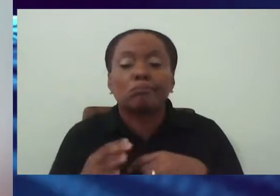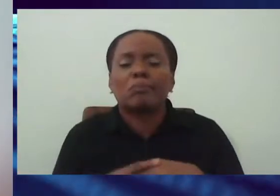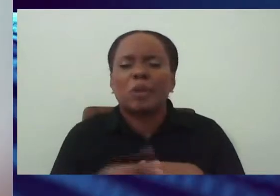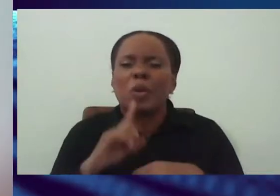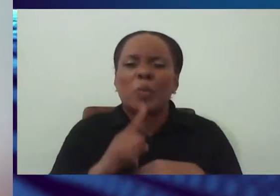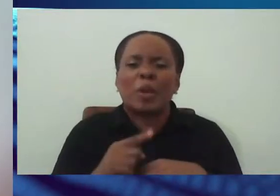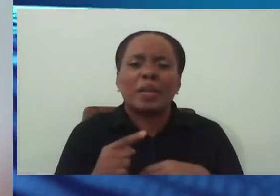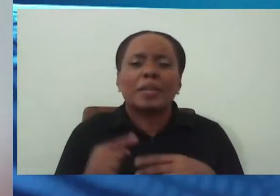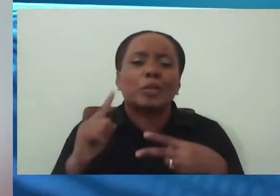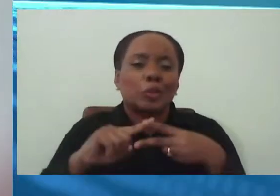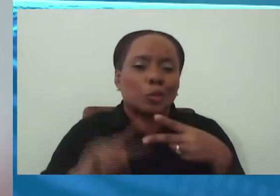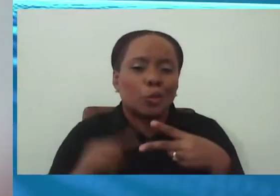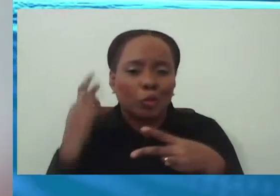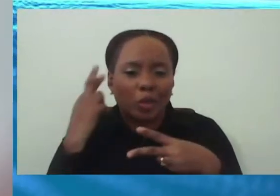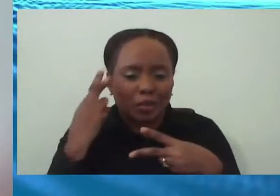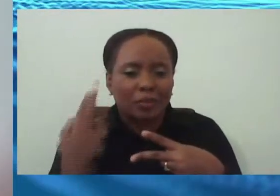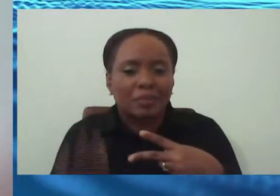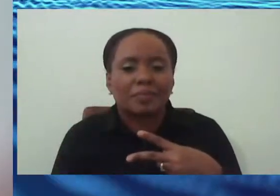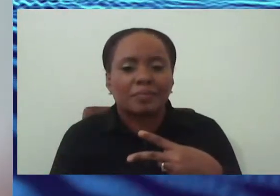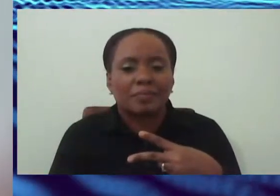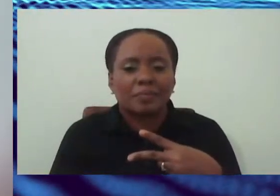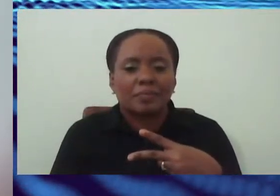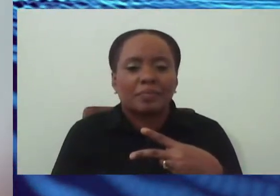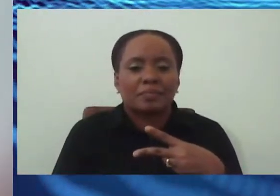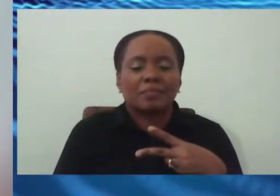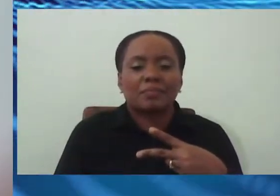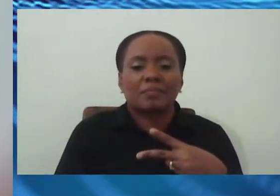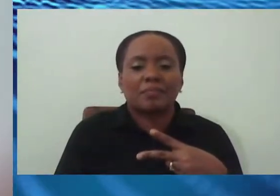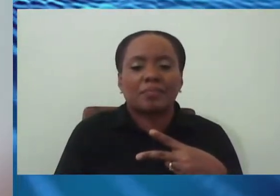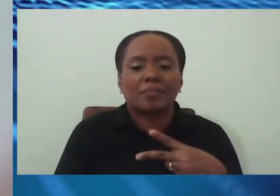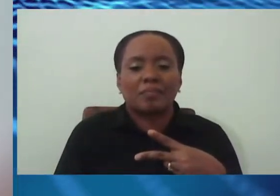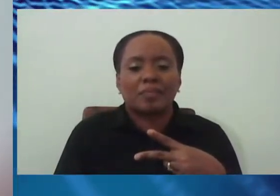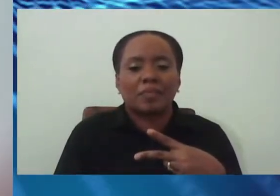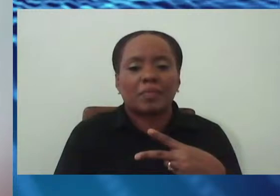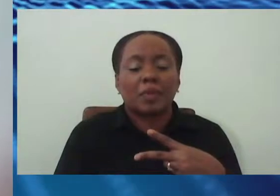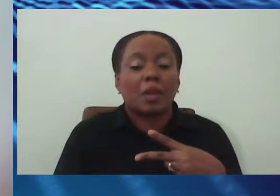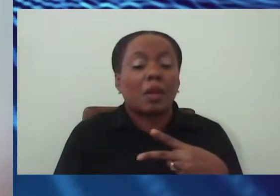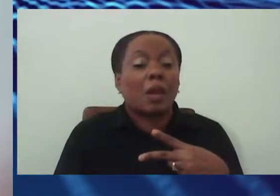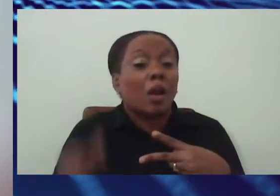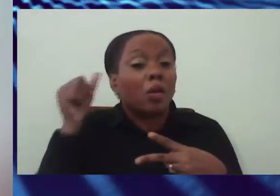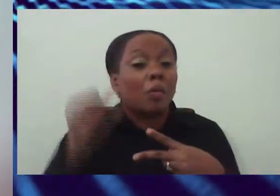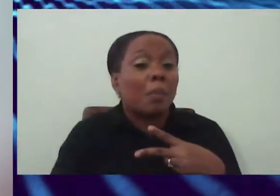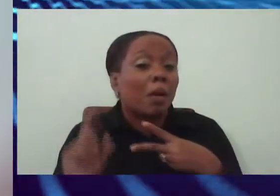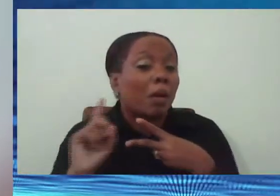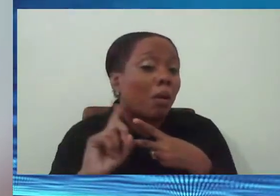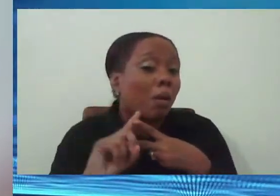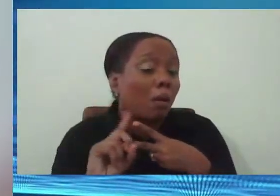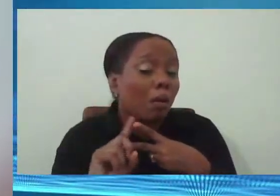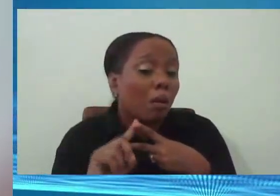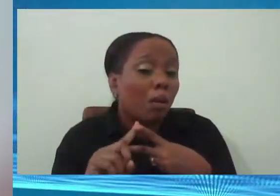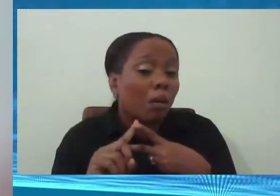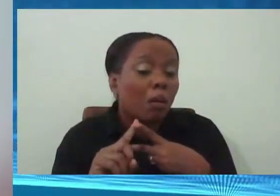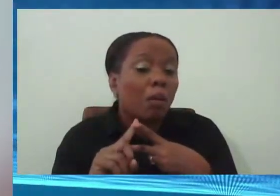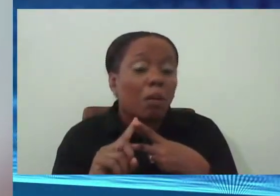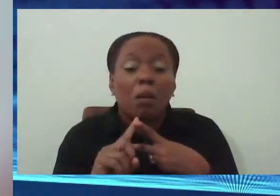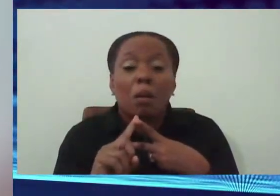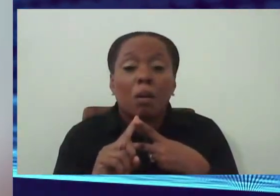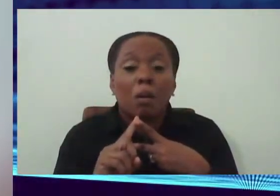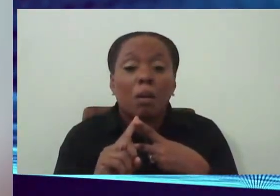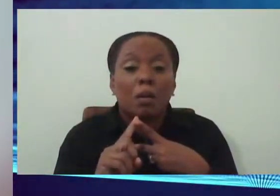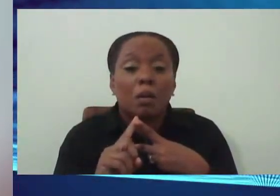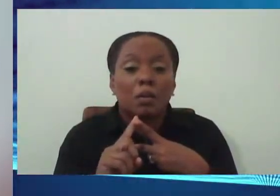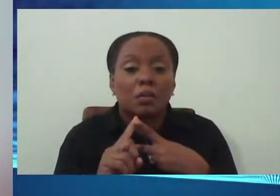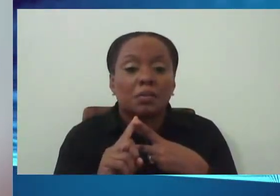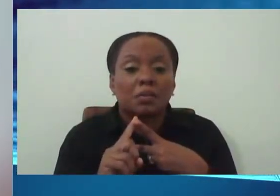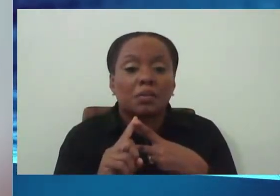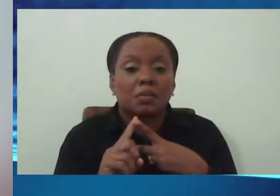reasons. We have, and just to go back to the first piece, we unfortunately have had persons